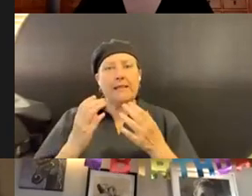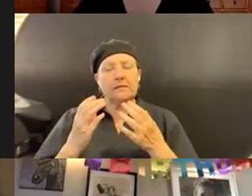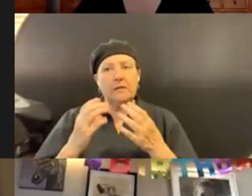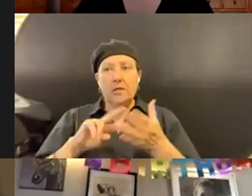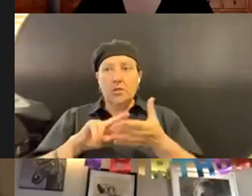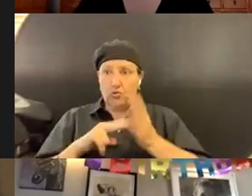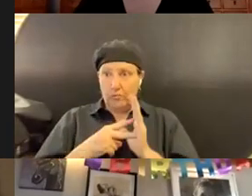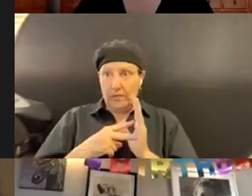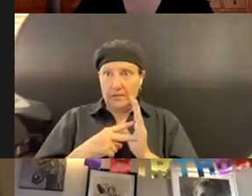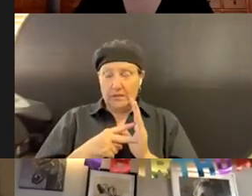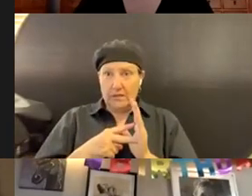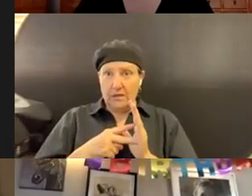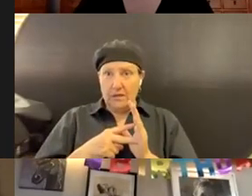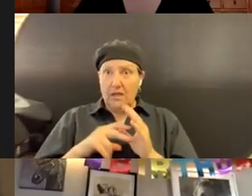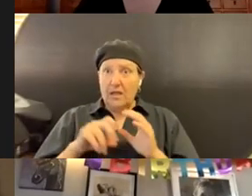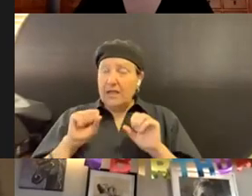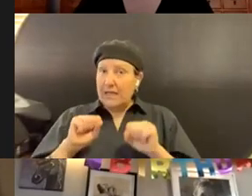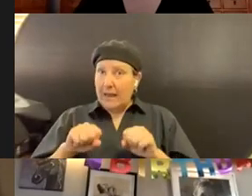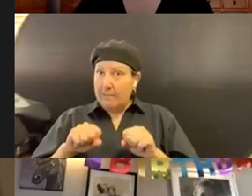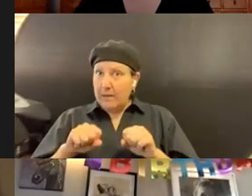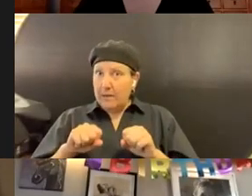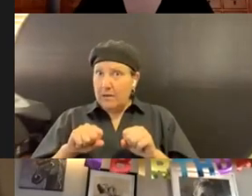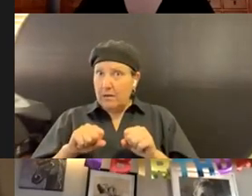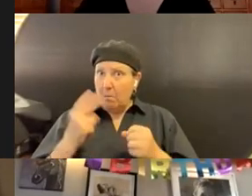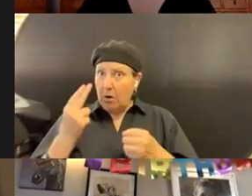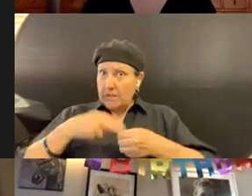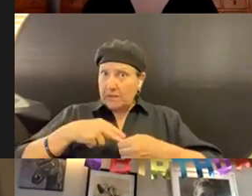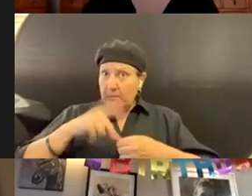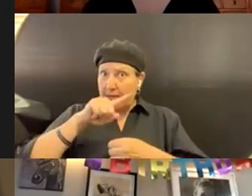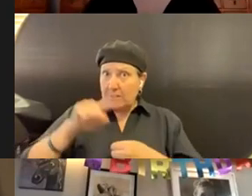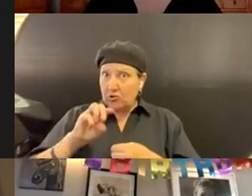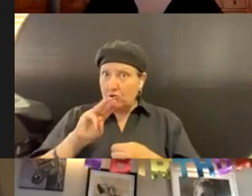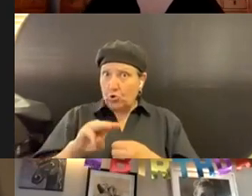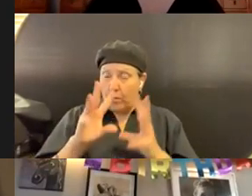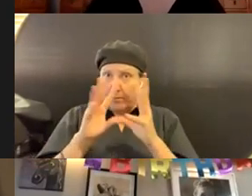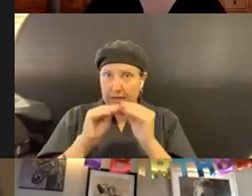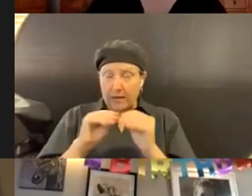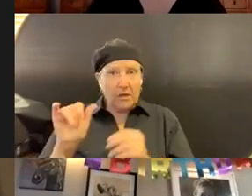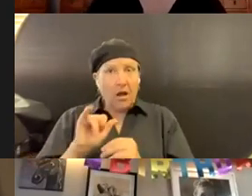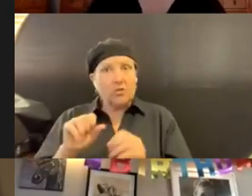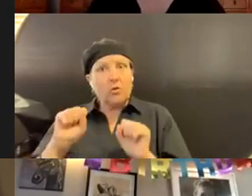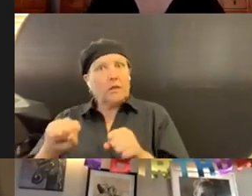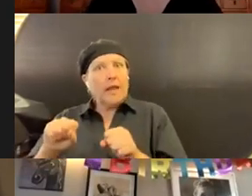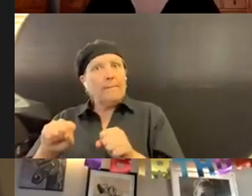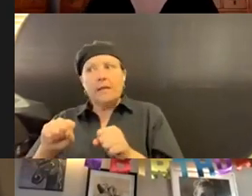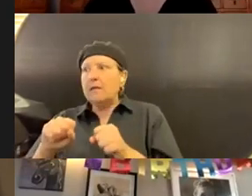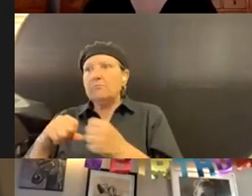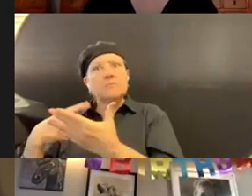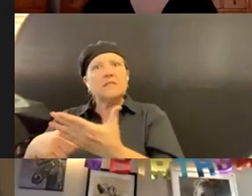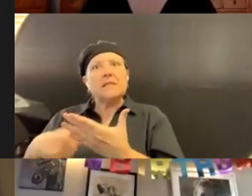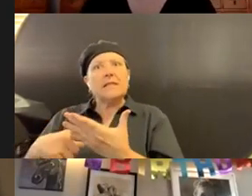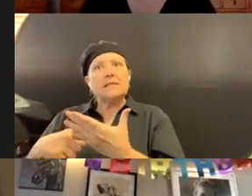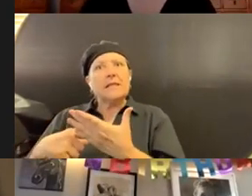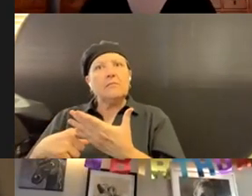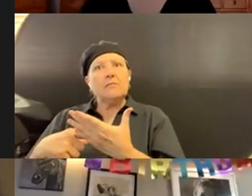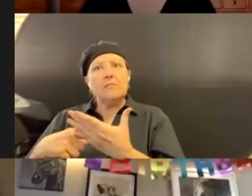could mean that he's participating on a Zoom session, but it could also mean that he's participating in a discussion that's taking place on Schoology, for example,